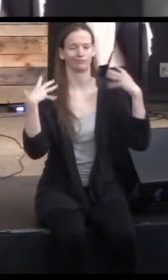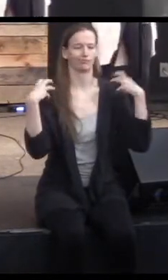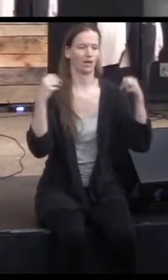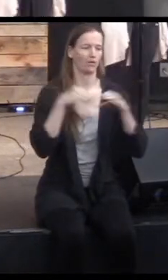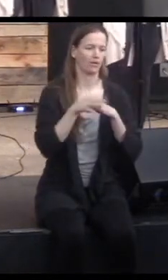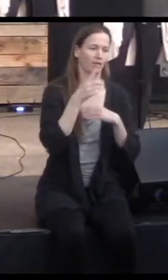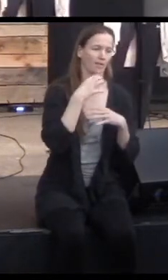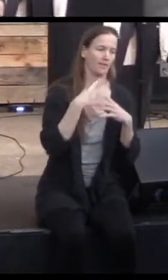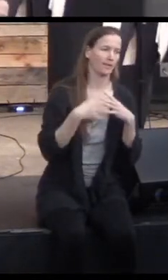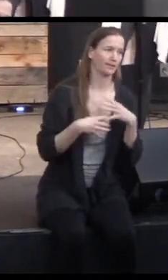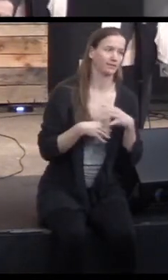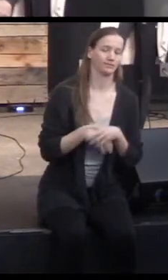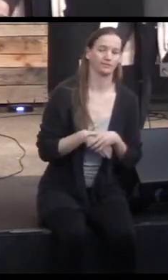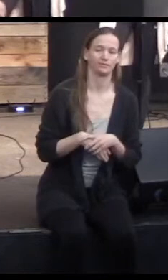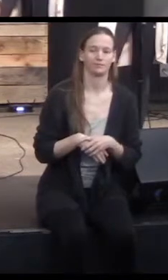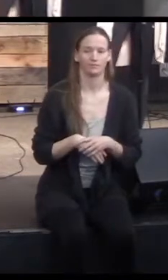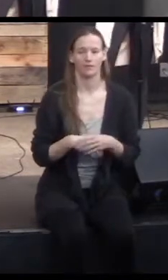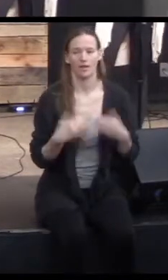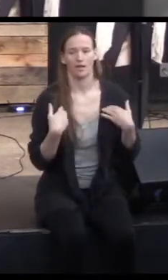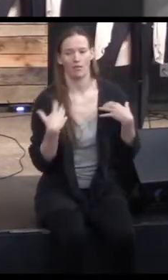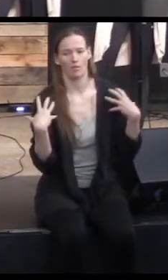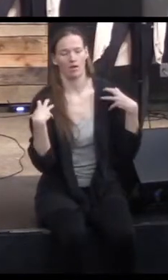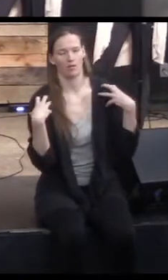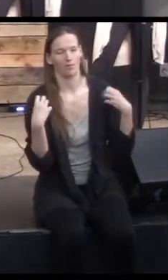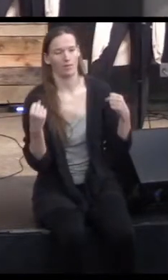the blood.